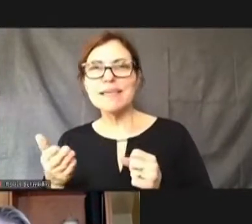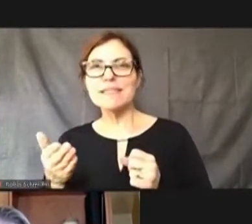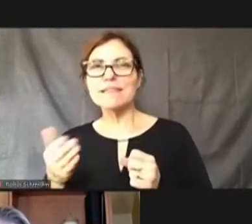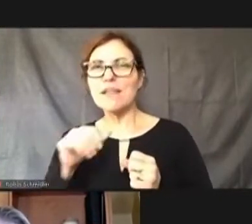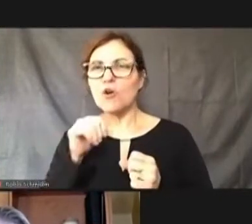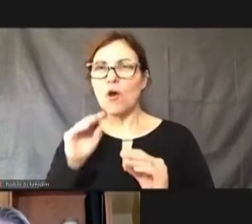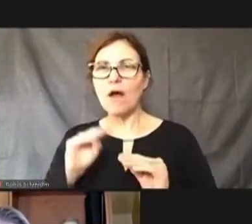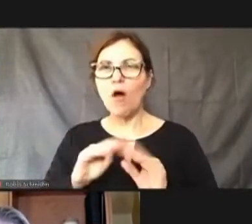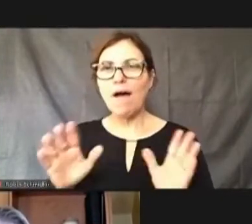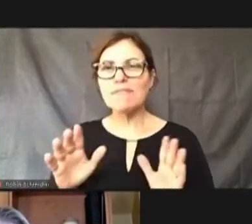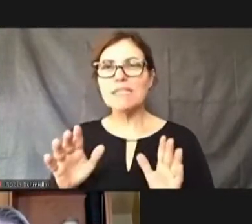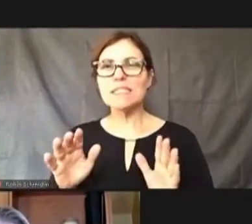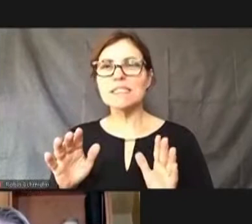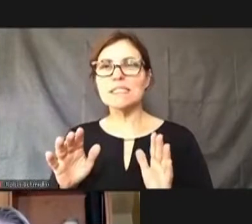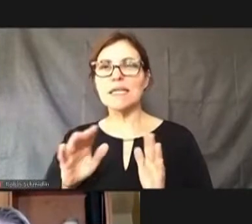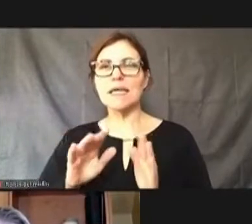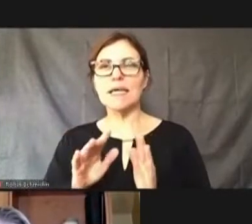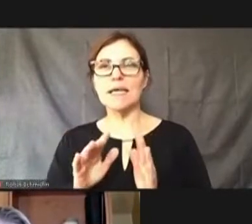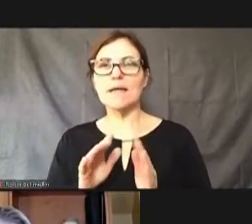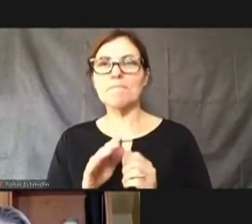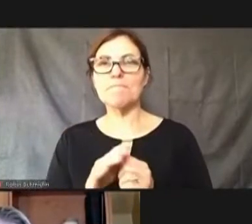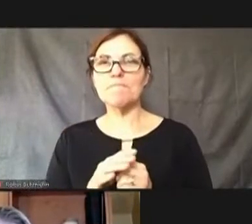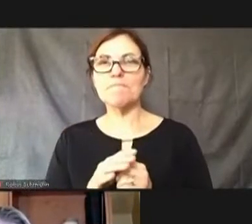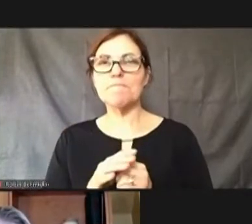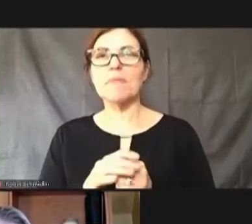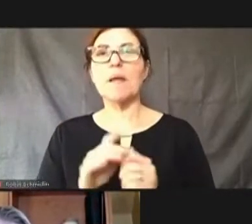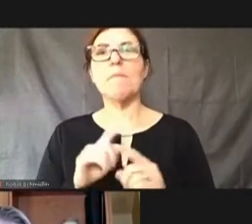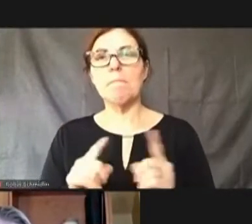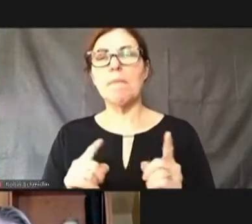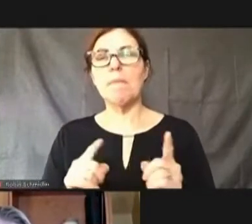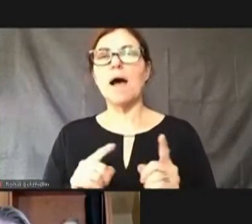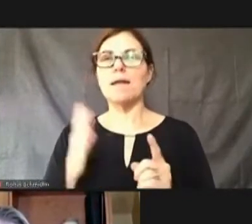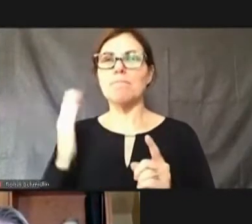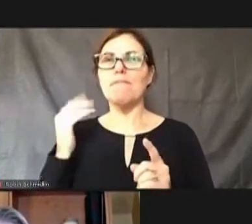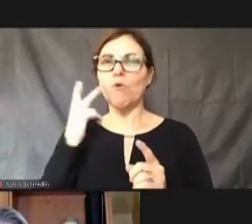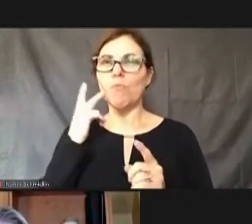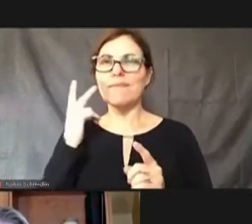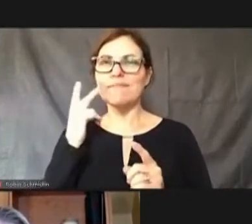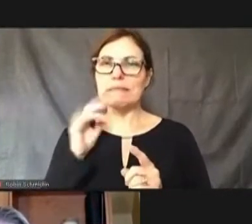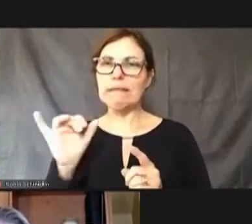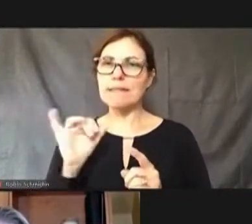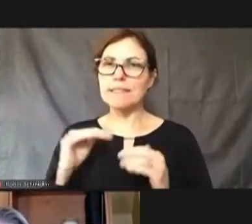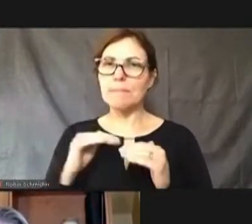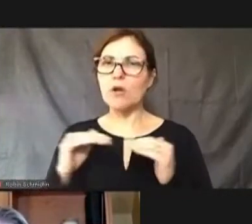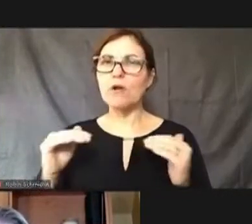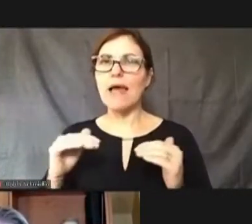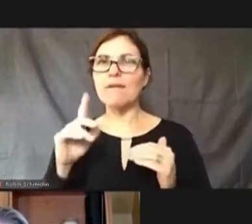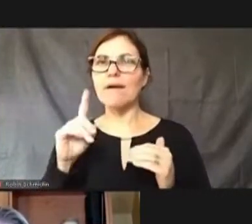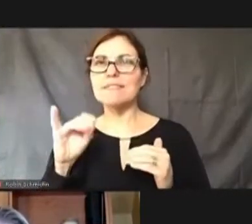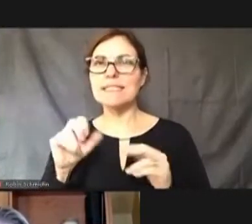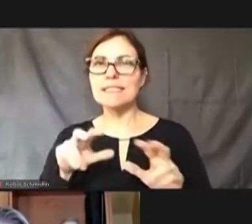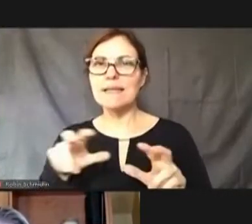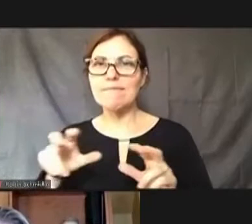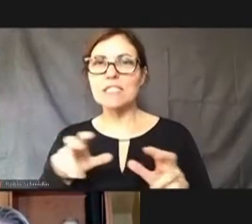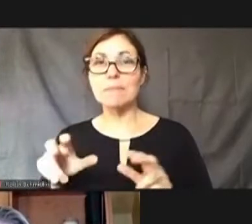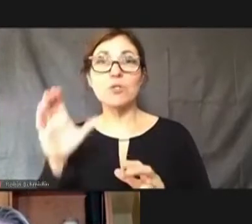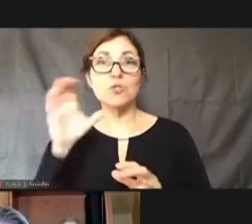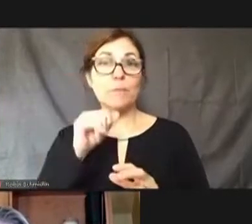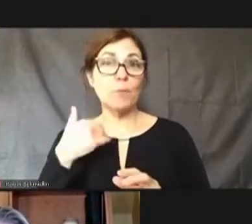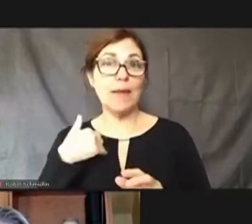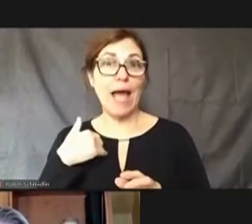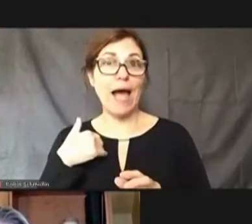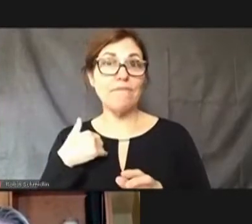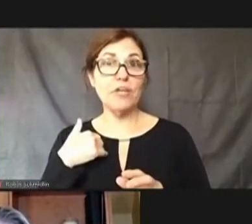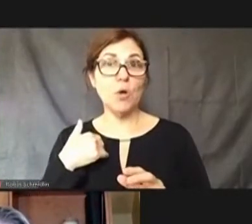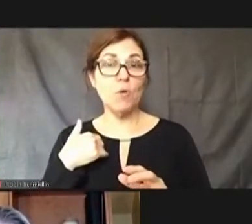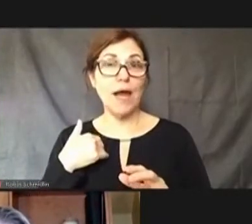that similar level of disinvestment. I think, assuming that we have the capacity from the contractors that we're